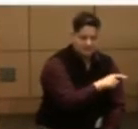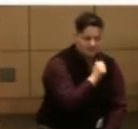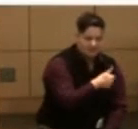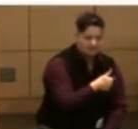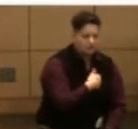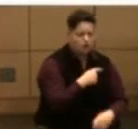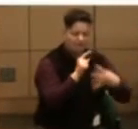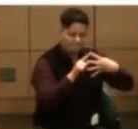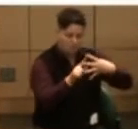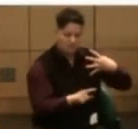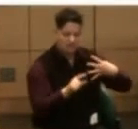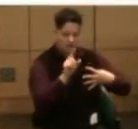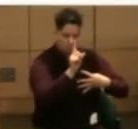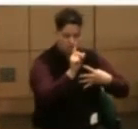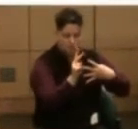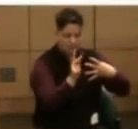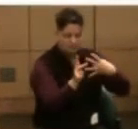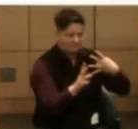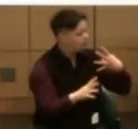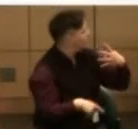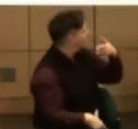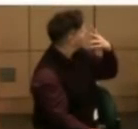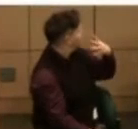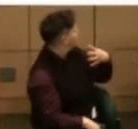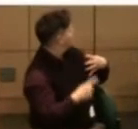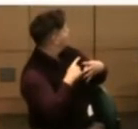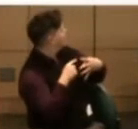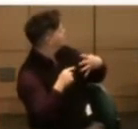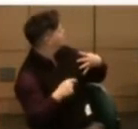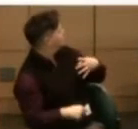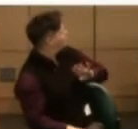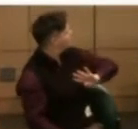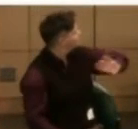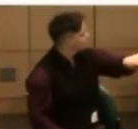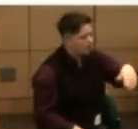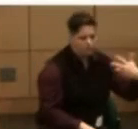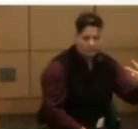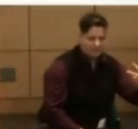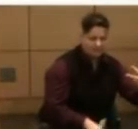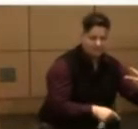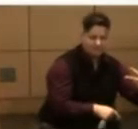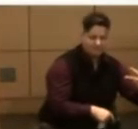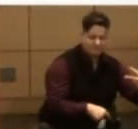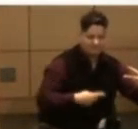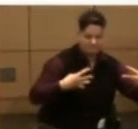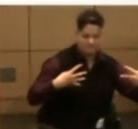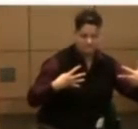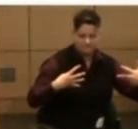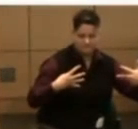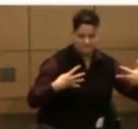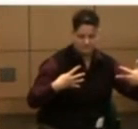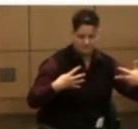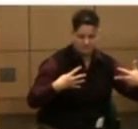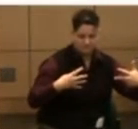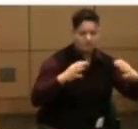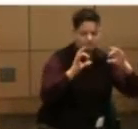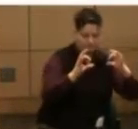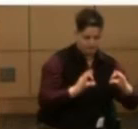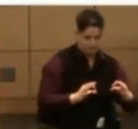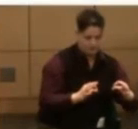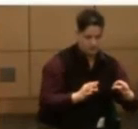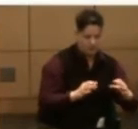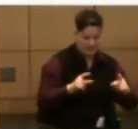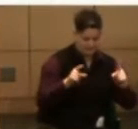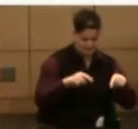2, 3, 4, and so you can see only 3 here. And so that is the diagnosis of a left absent cochlear